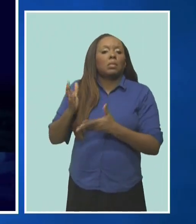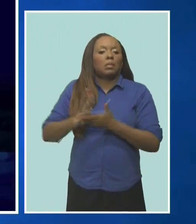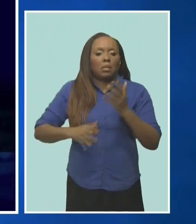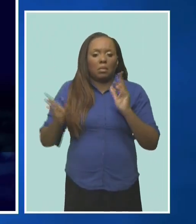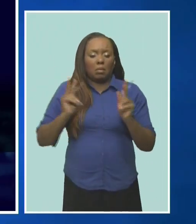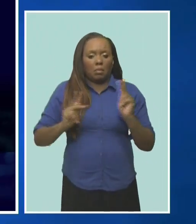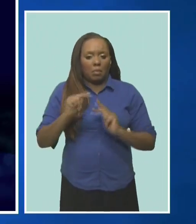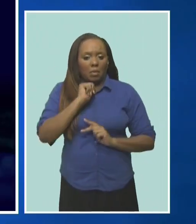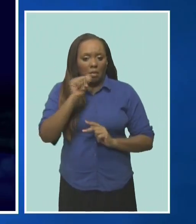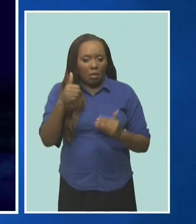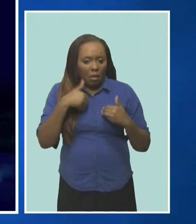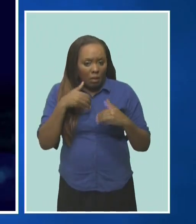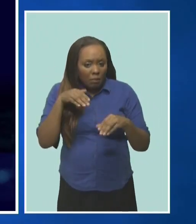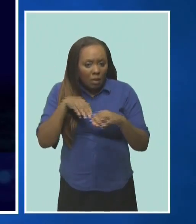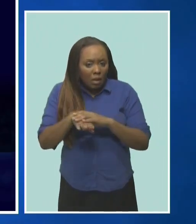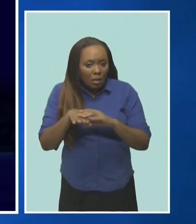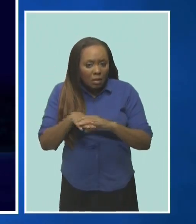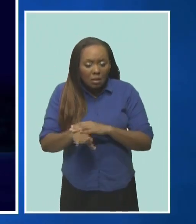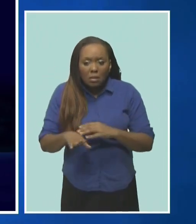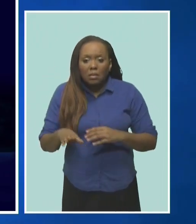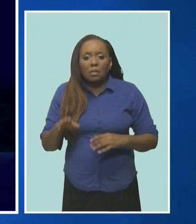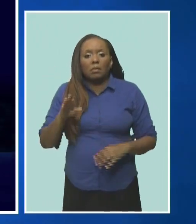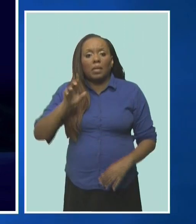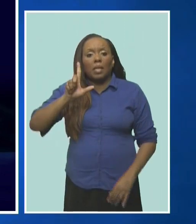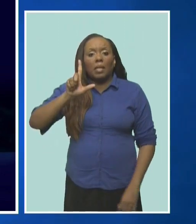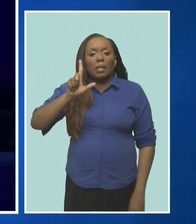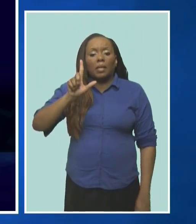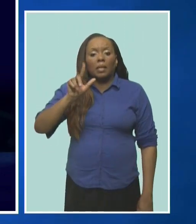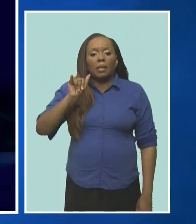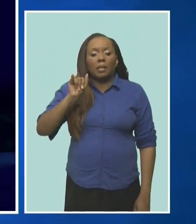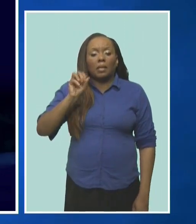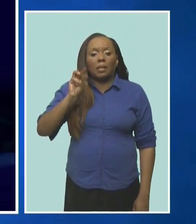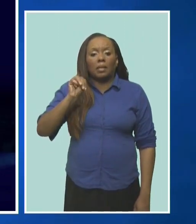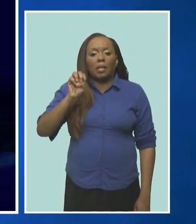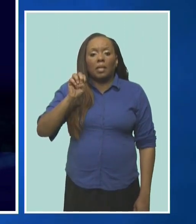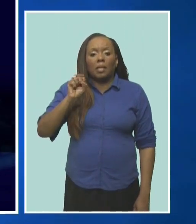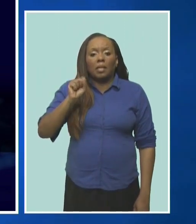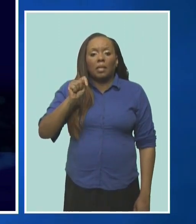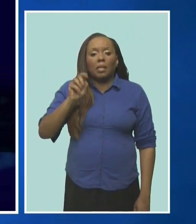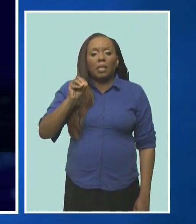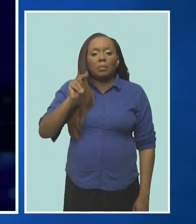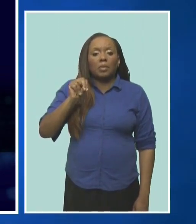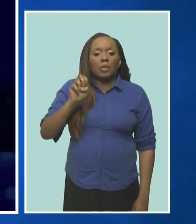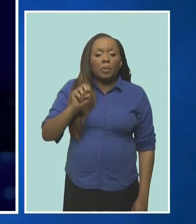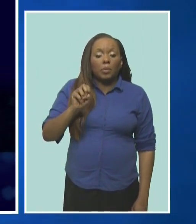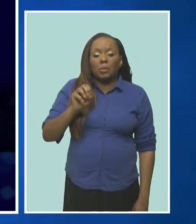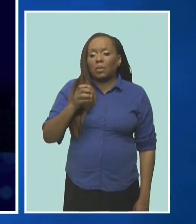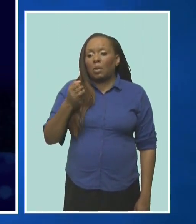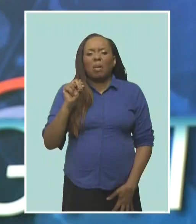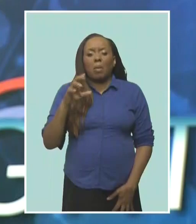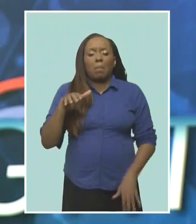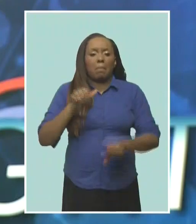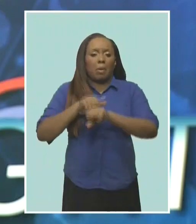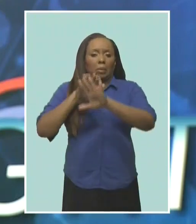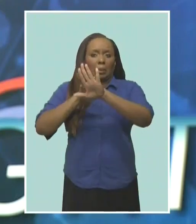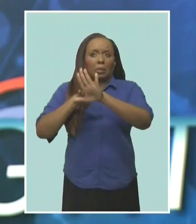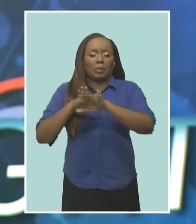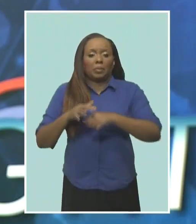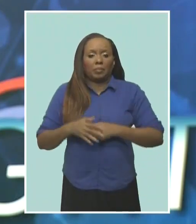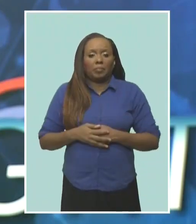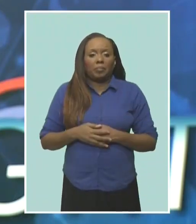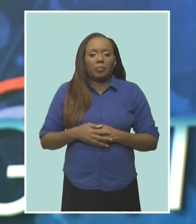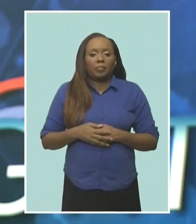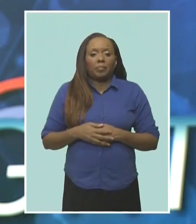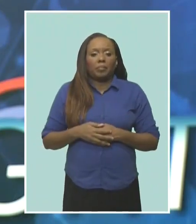access to limestone like we have, for example, or to concrete like we have. There's nothing wrong with our building material. And just over